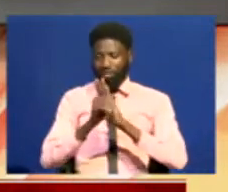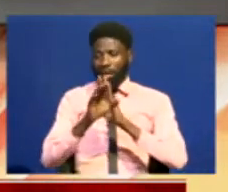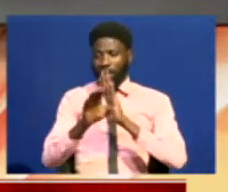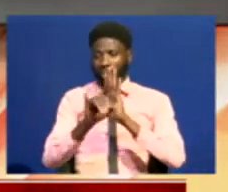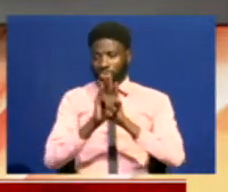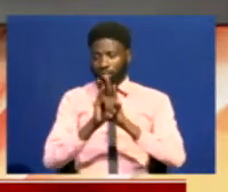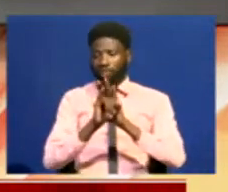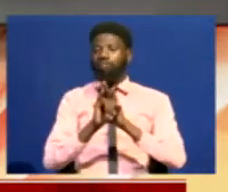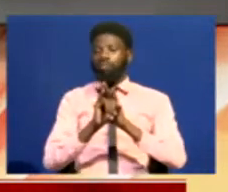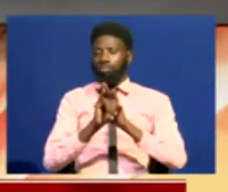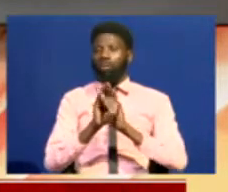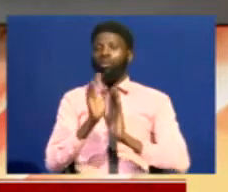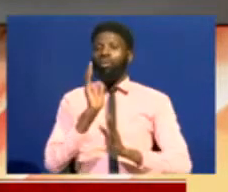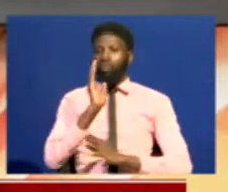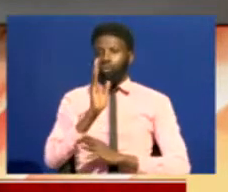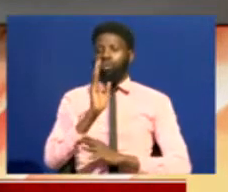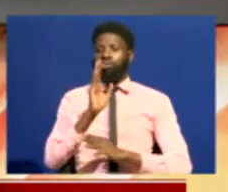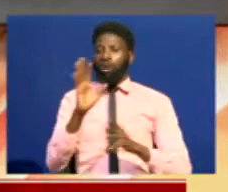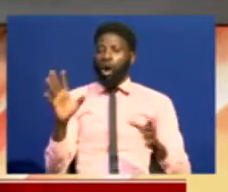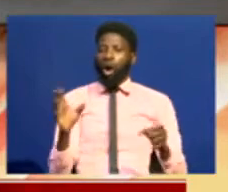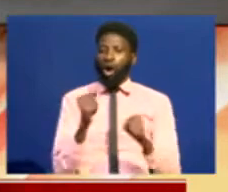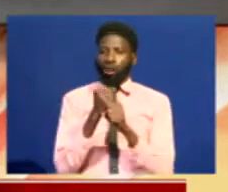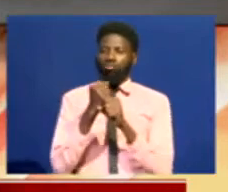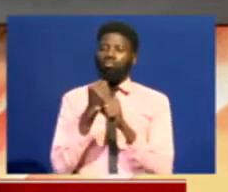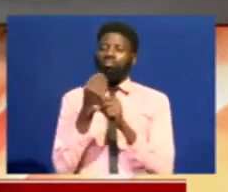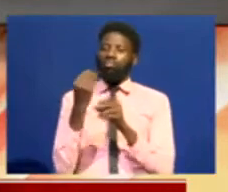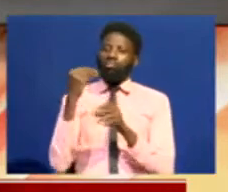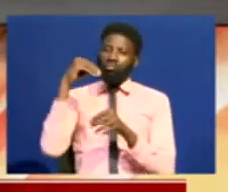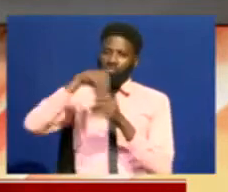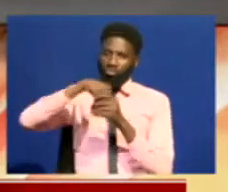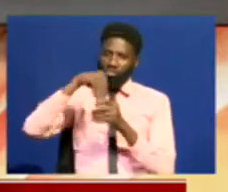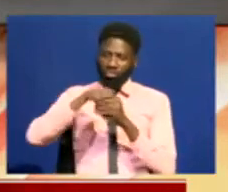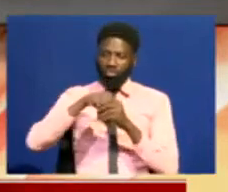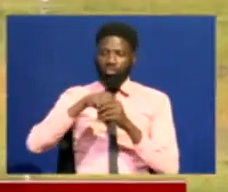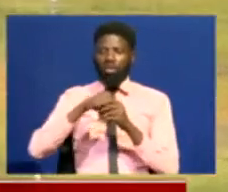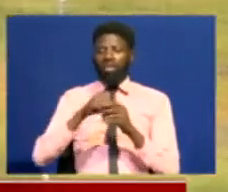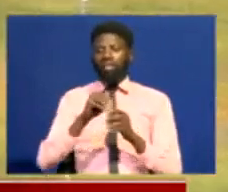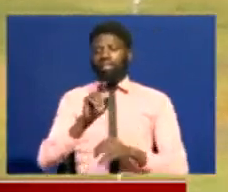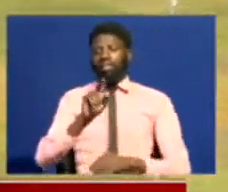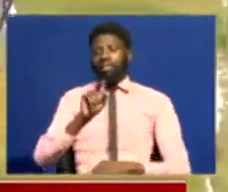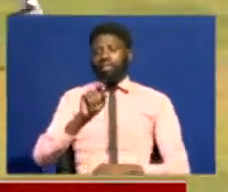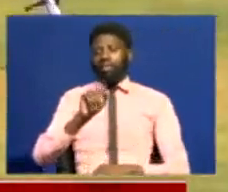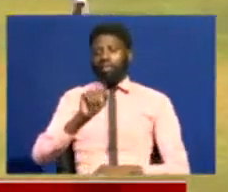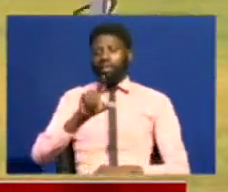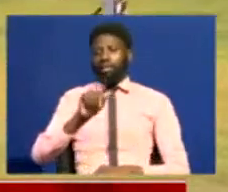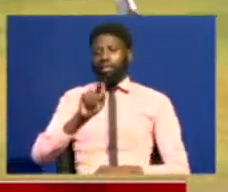tournament will be incorporated into the Talanta Hela youth team.